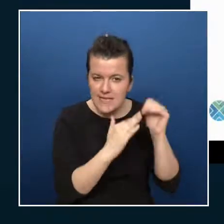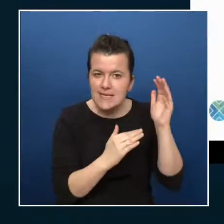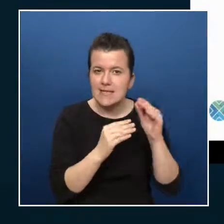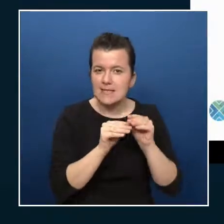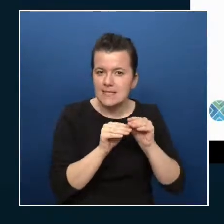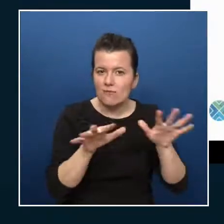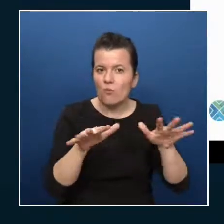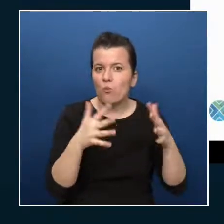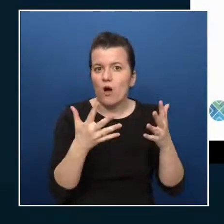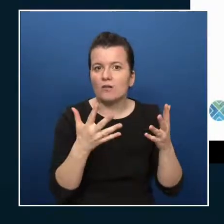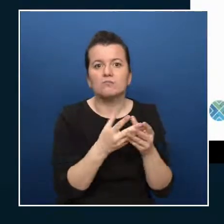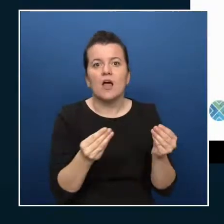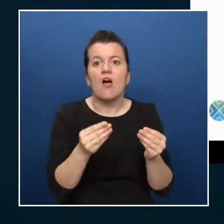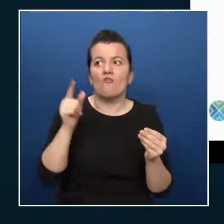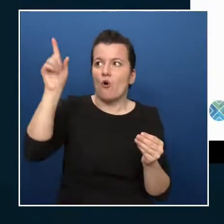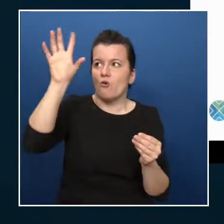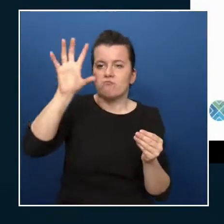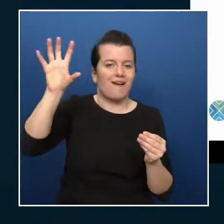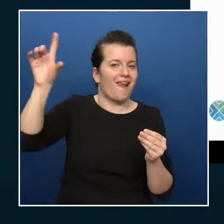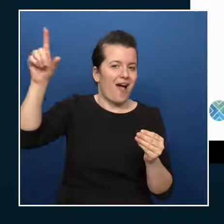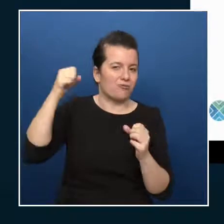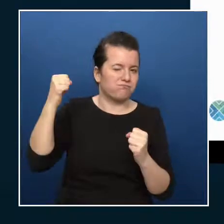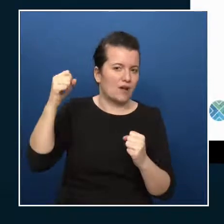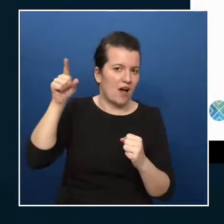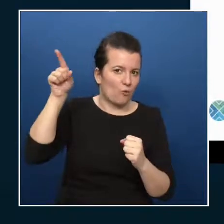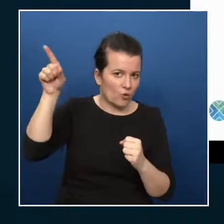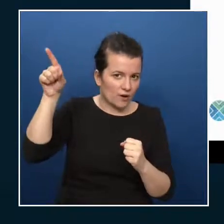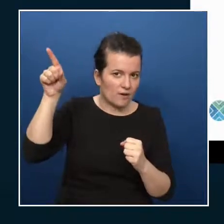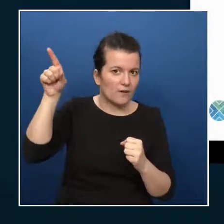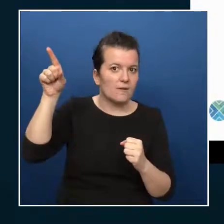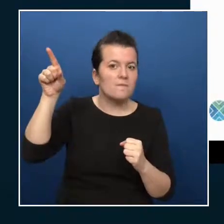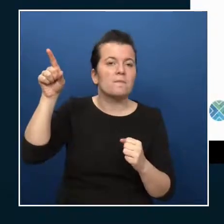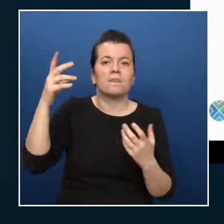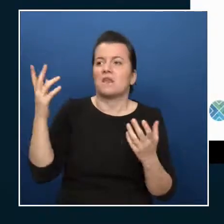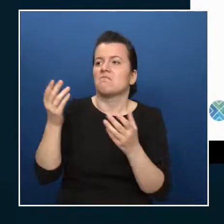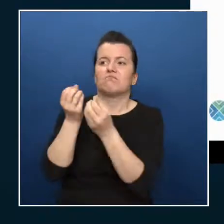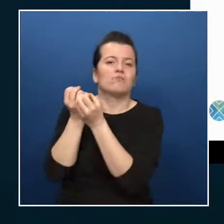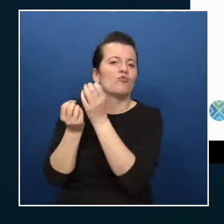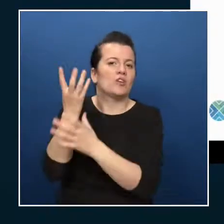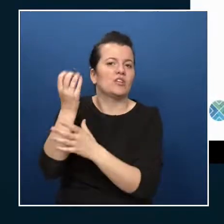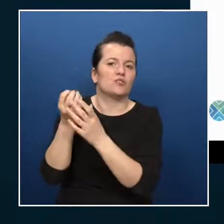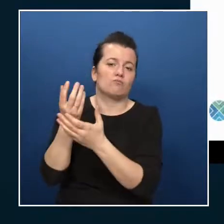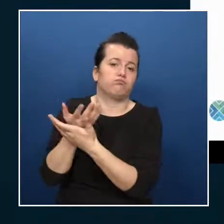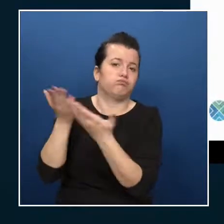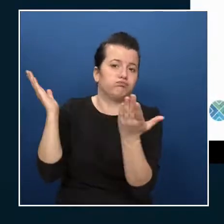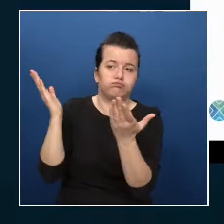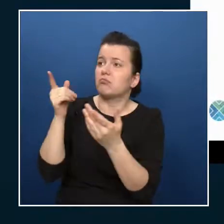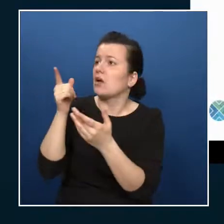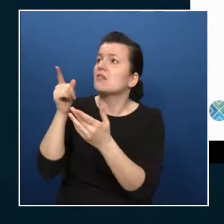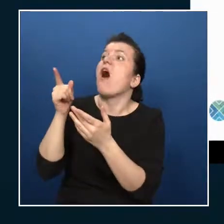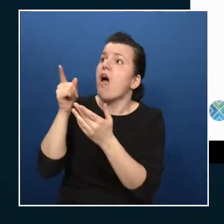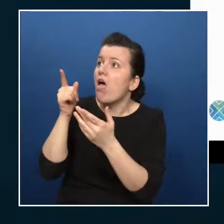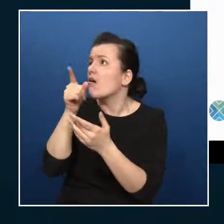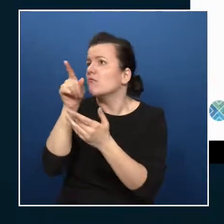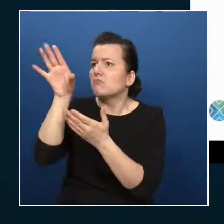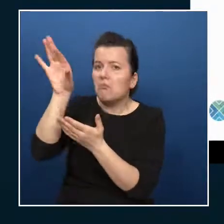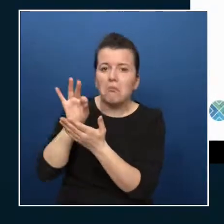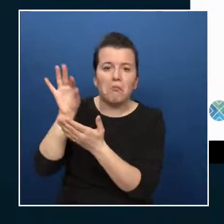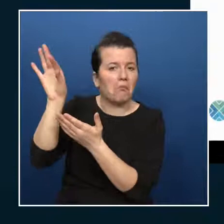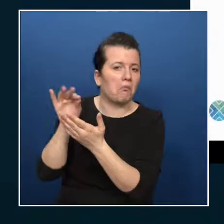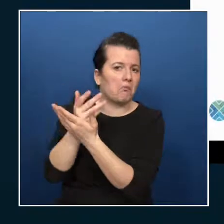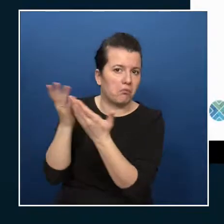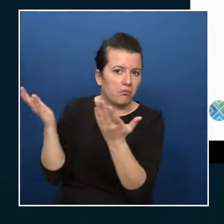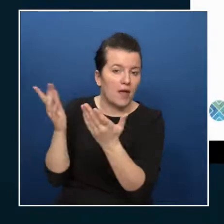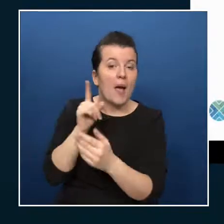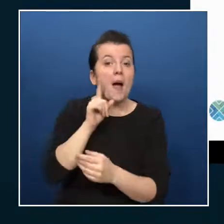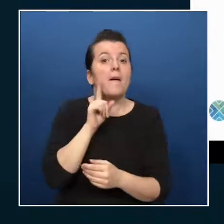leverage the cloud's power. Like you have basically unlimited resources you can use or you can leverage. But